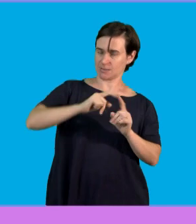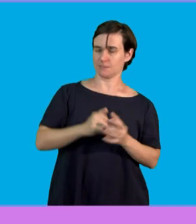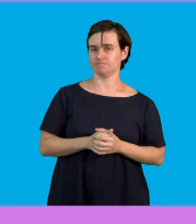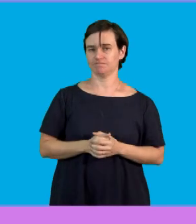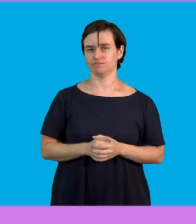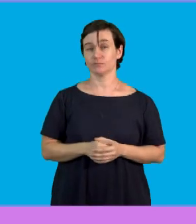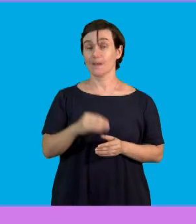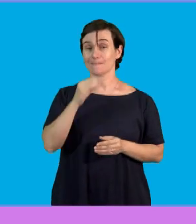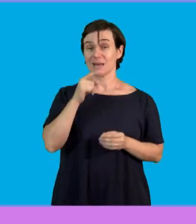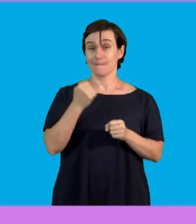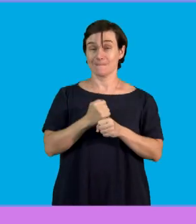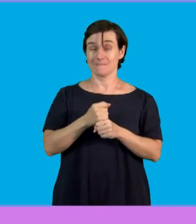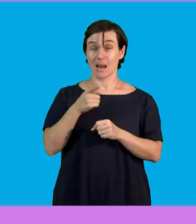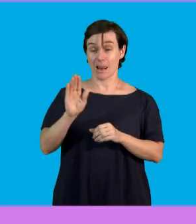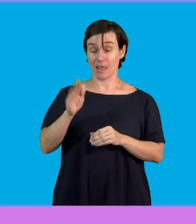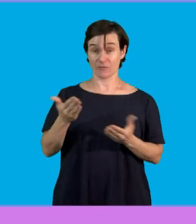balance to